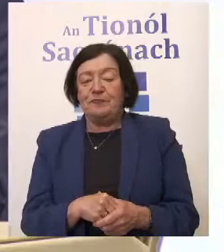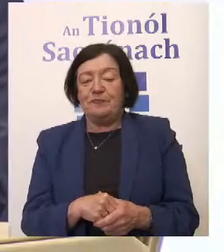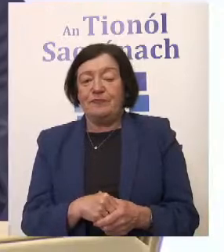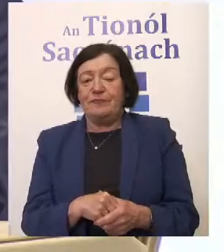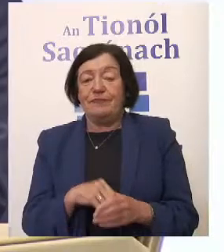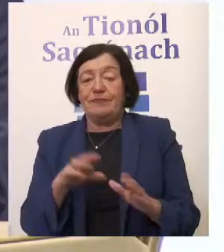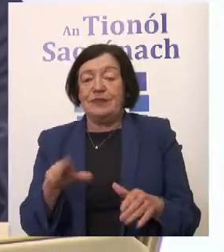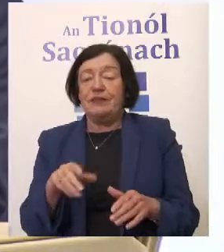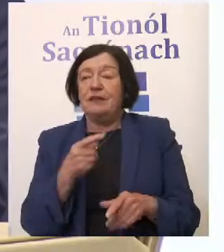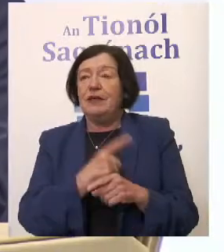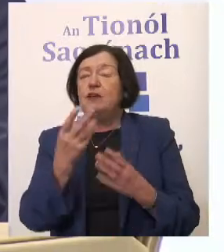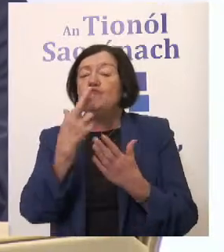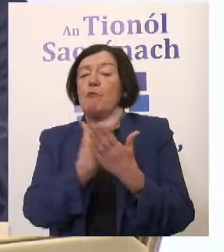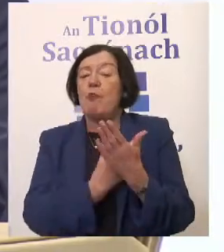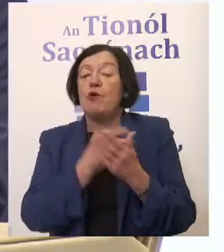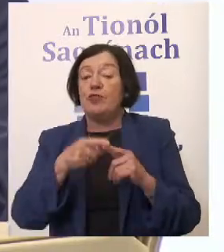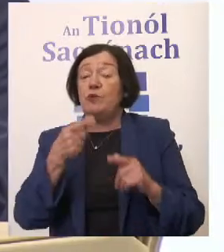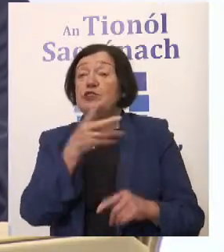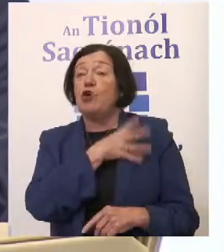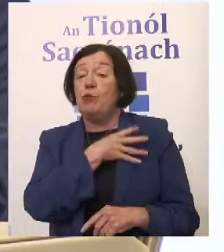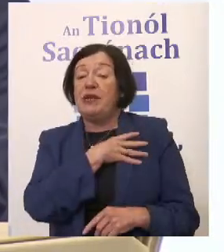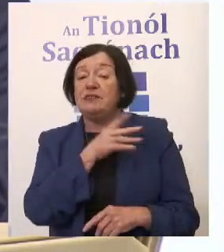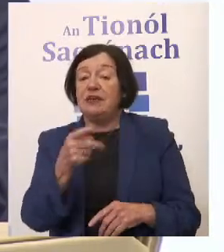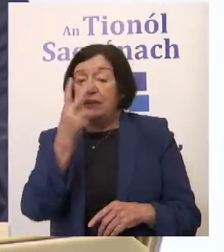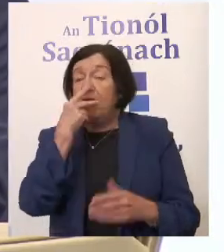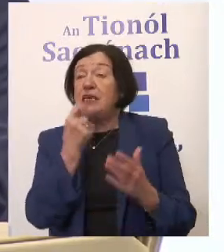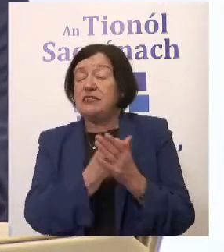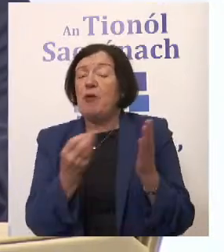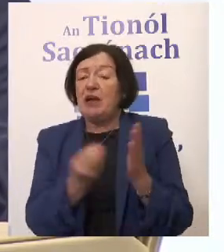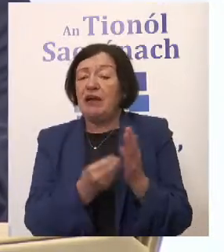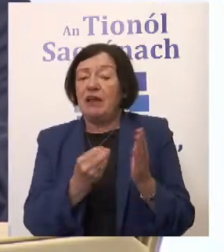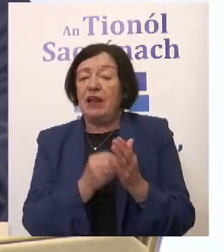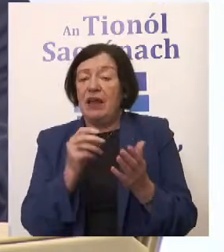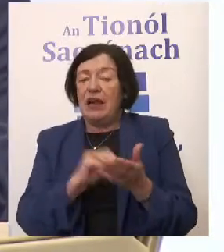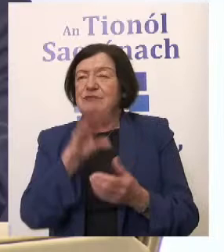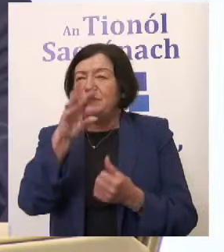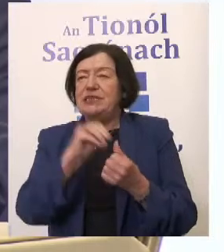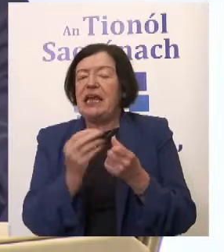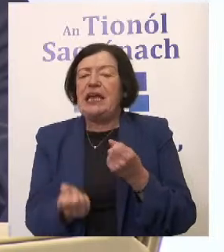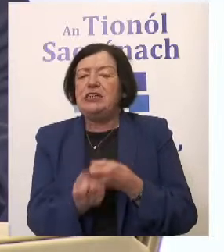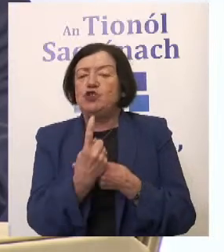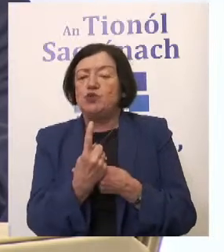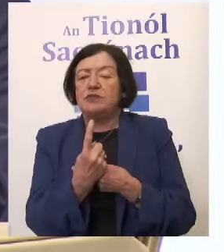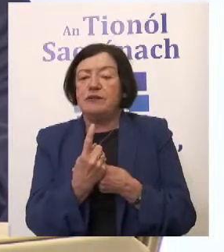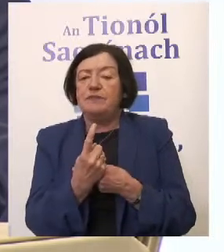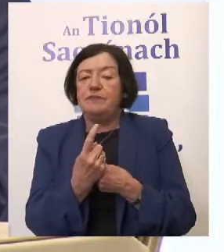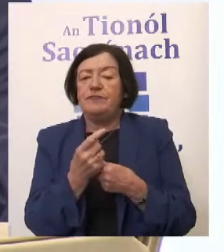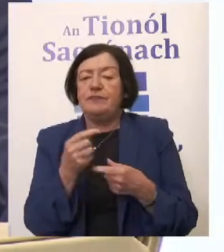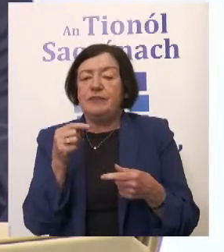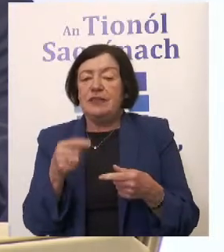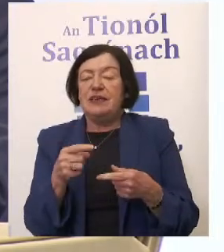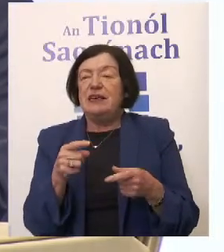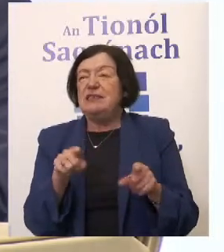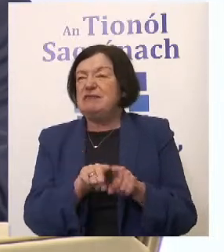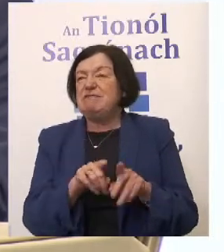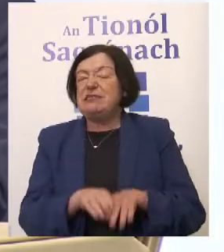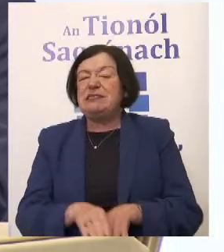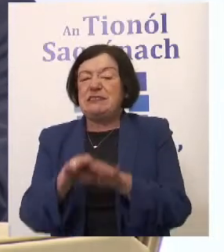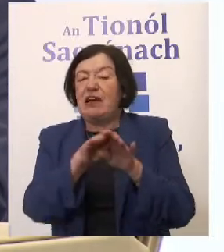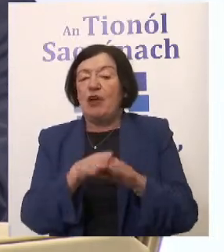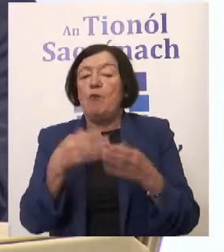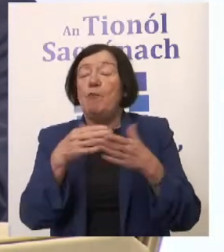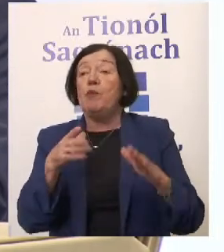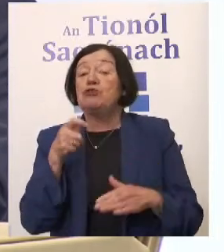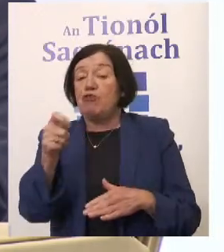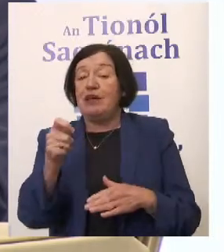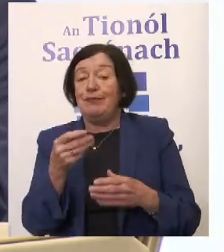so yeah, there's a report. There was a committee that looked at the nighttime economy, and it has very particular issues about. It's a standard type of thing that, you know, public transport